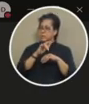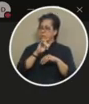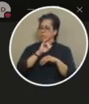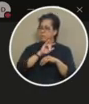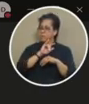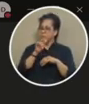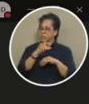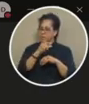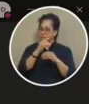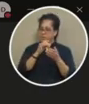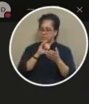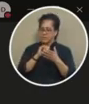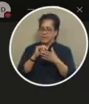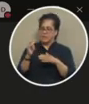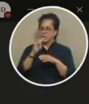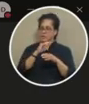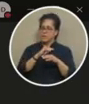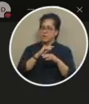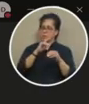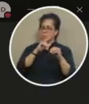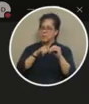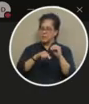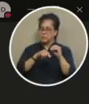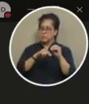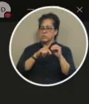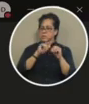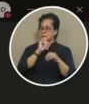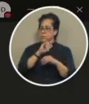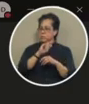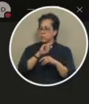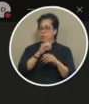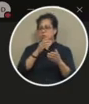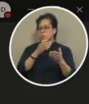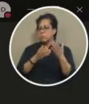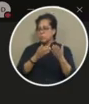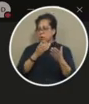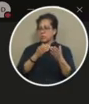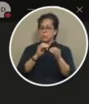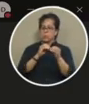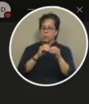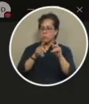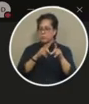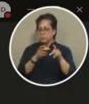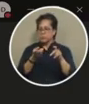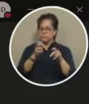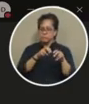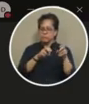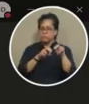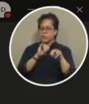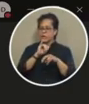Phoenix flight landed at our El Paso airport. Probably picked up more deportees because